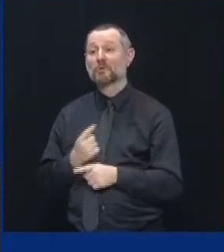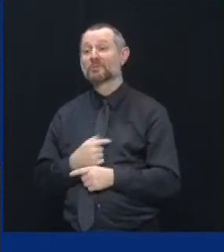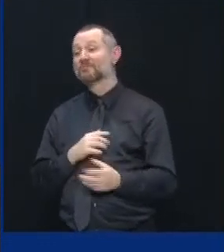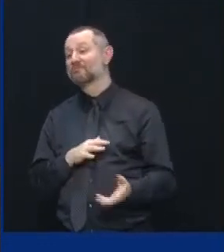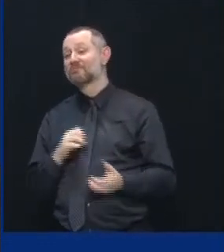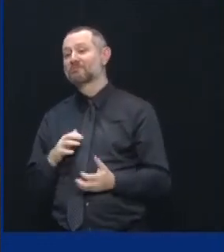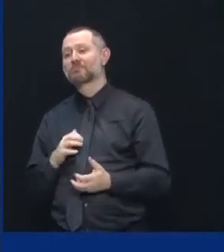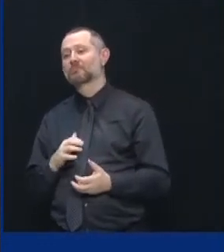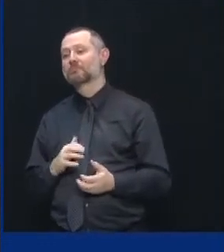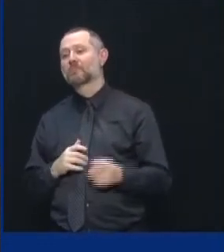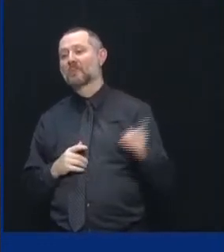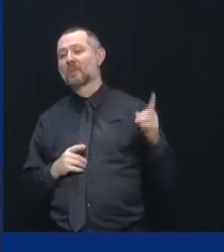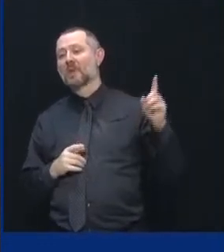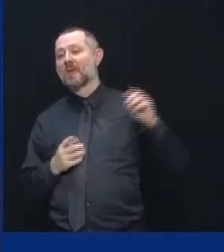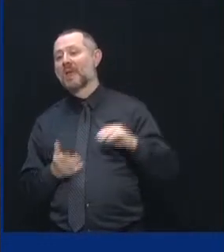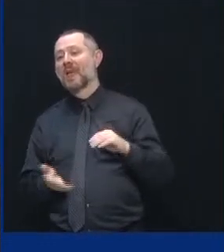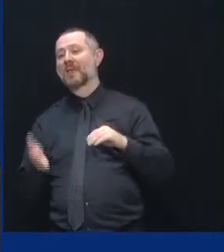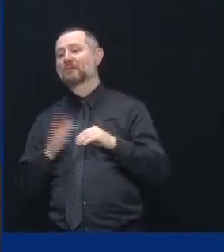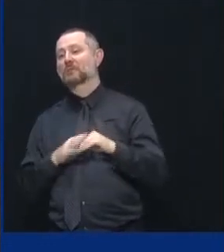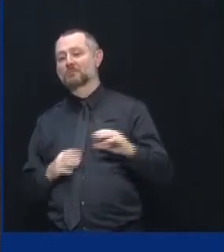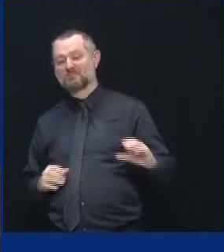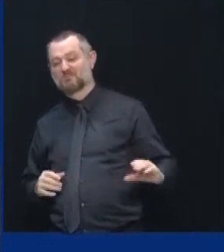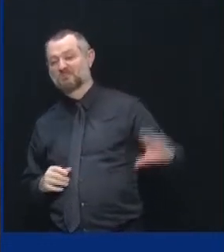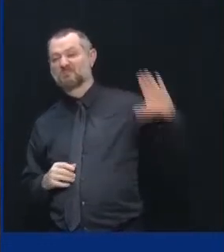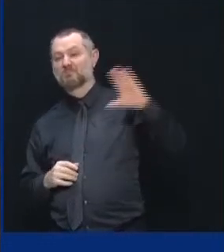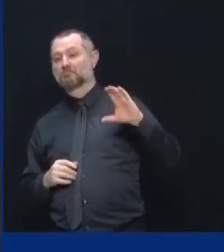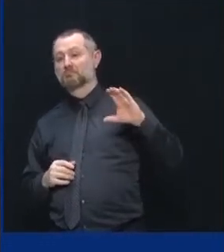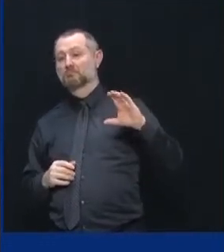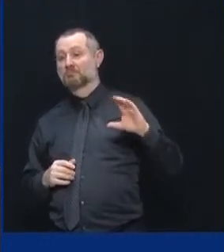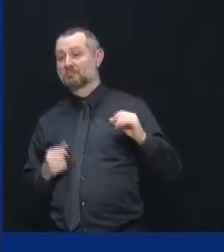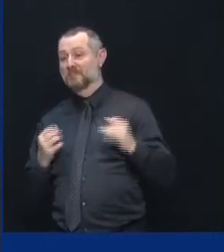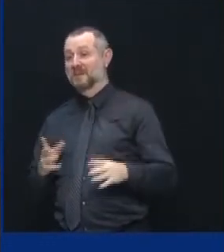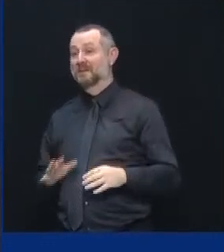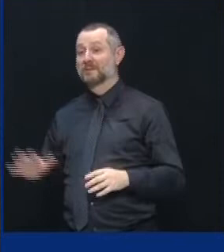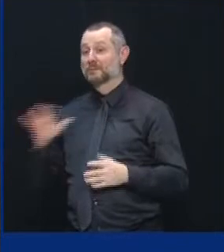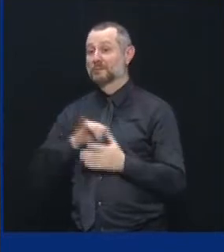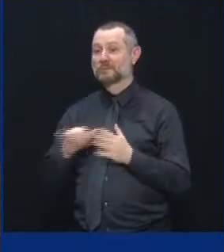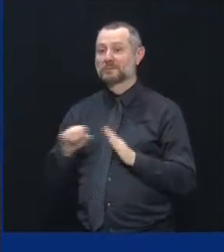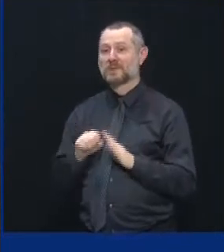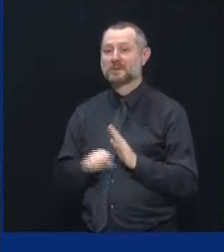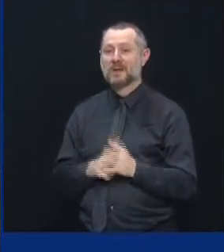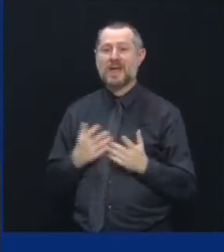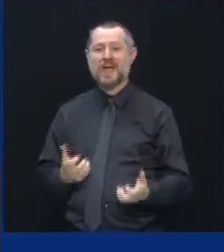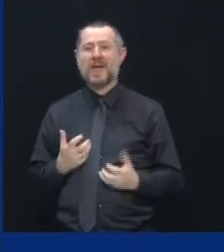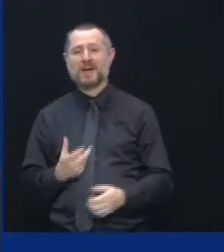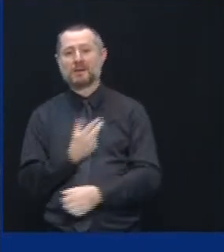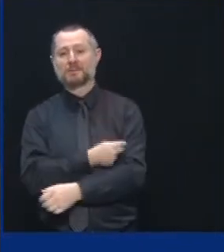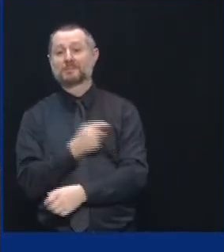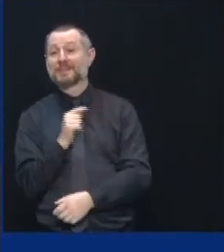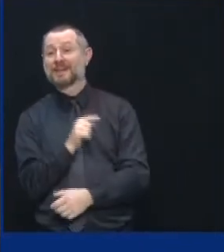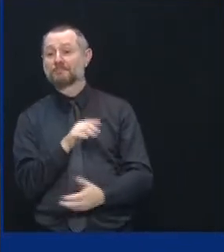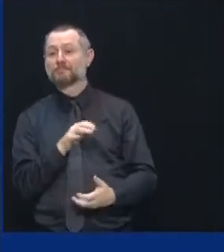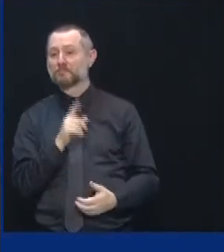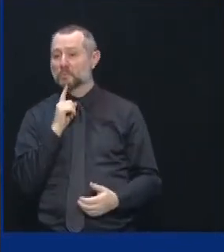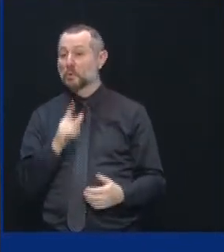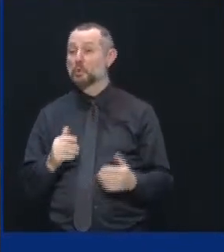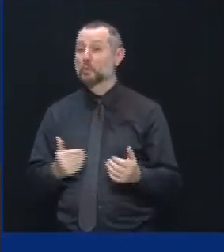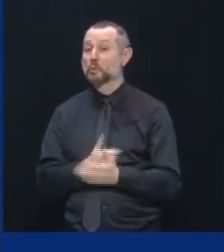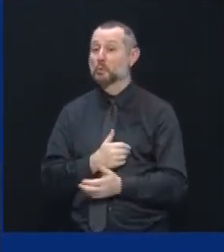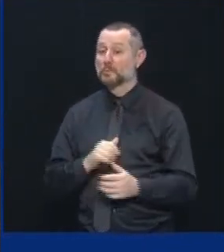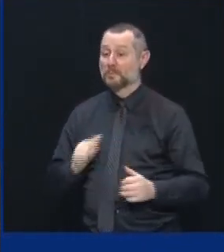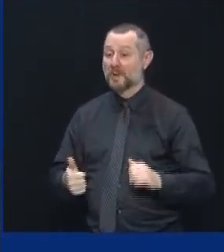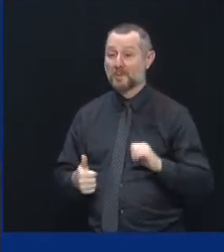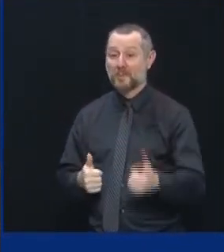right? So we have tremendous demand on our allocation. For these sites, the federal government is